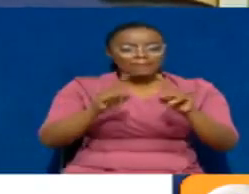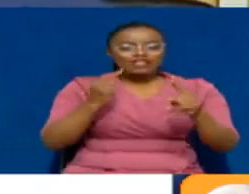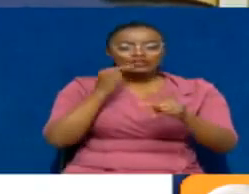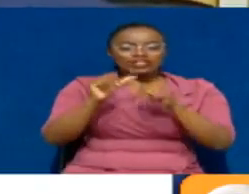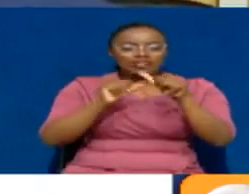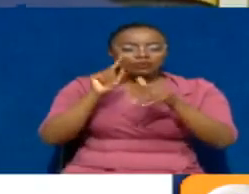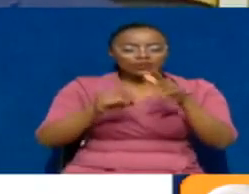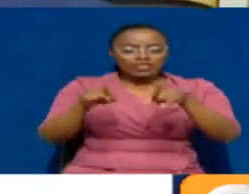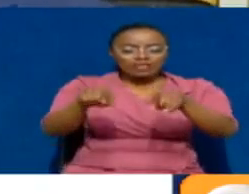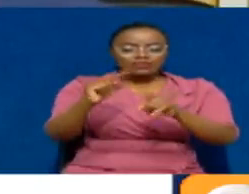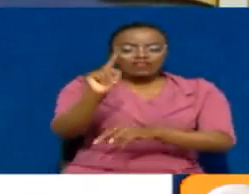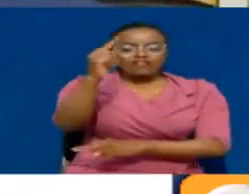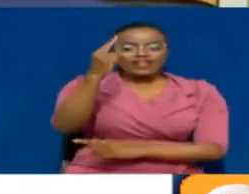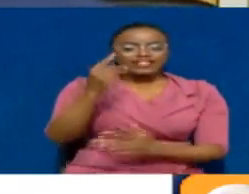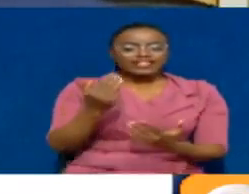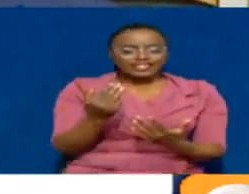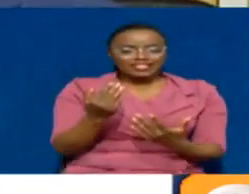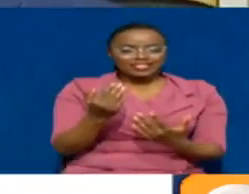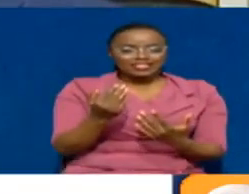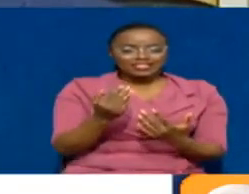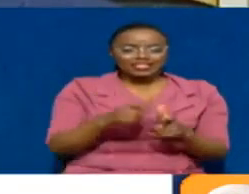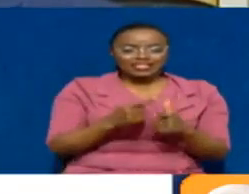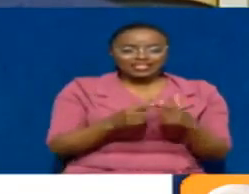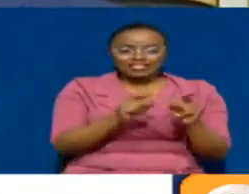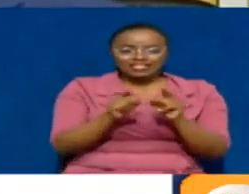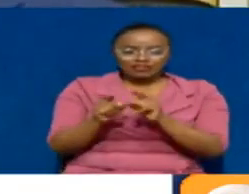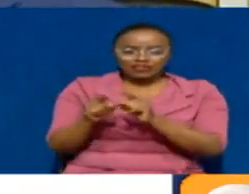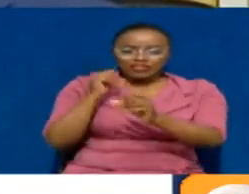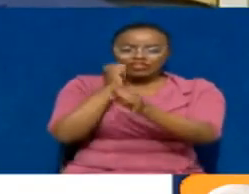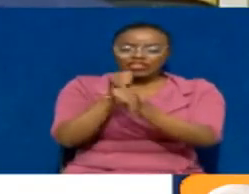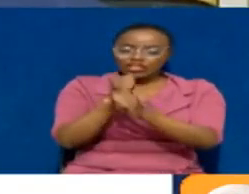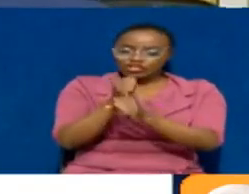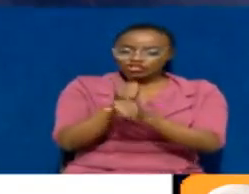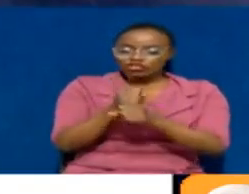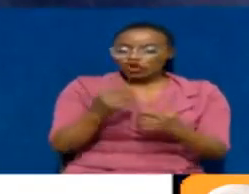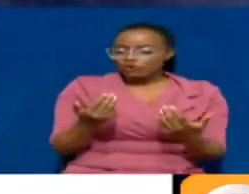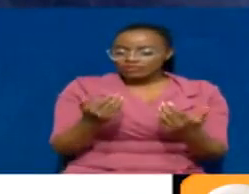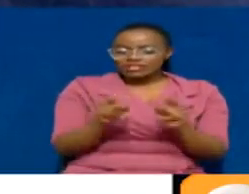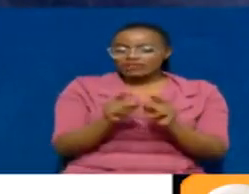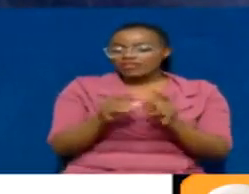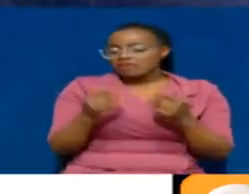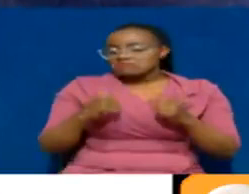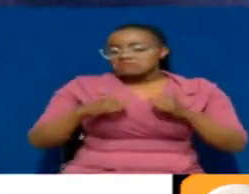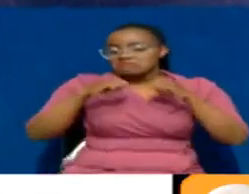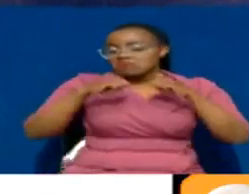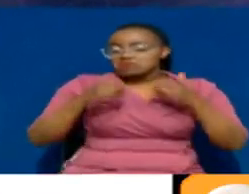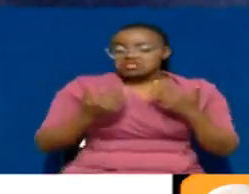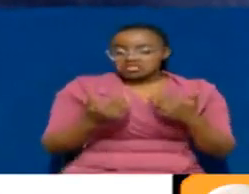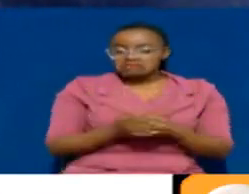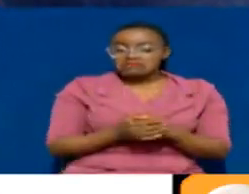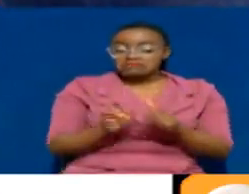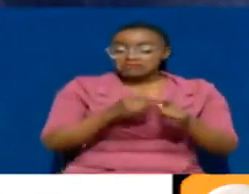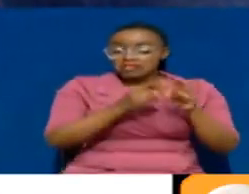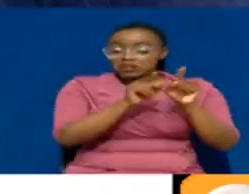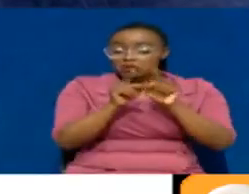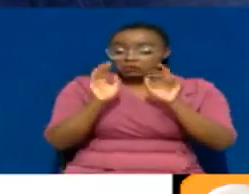about themselves first. You know, it's the jobs for the big boys. And then we